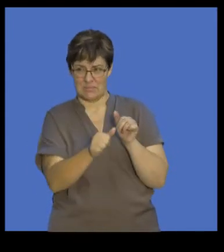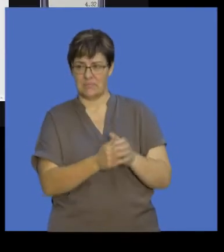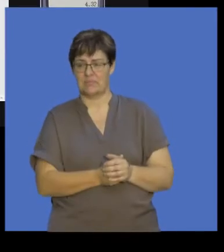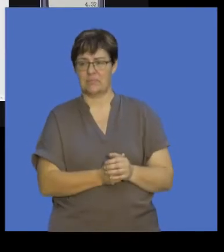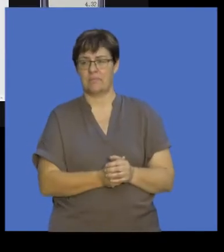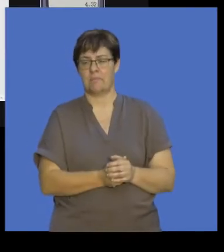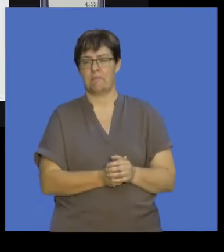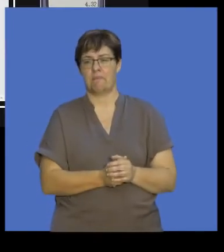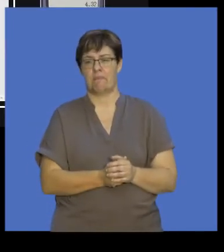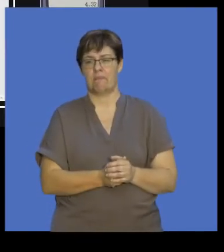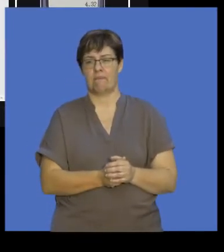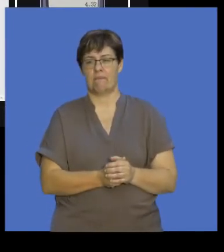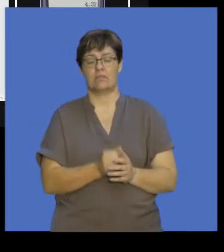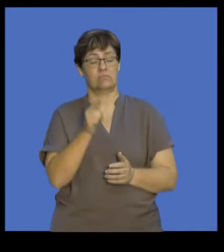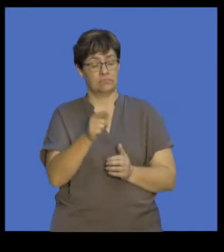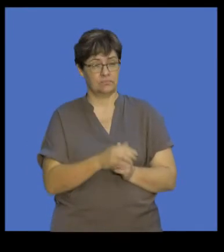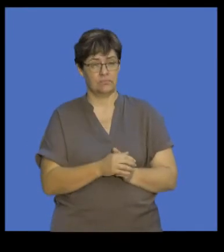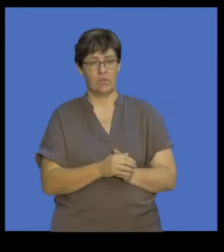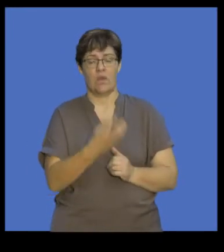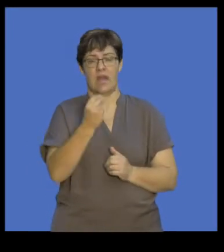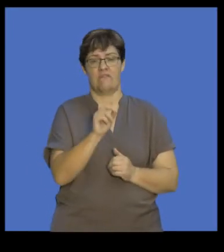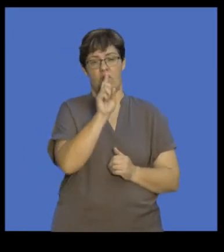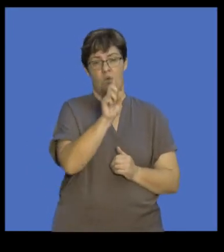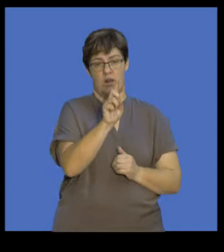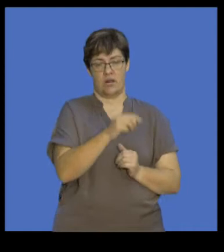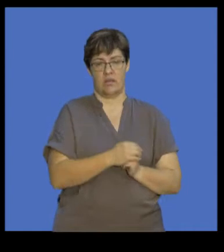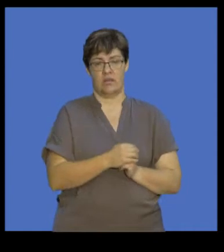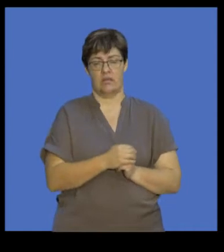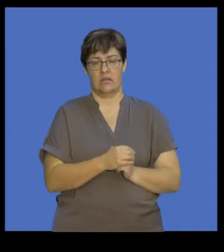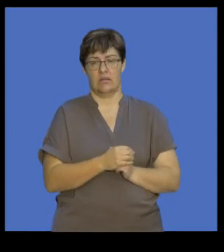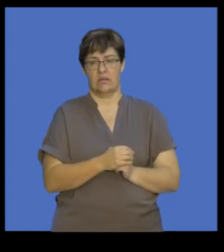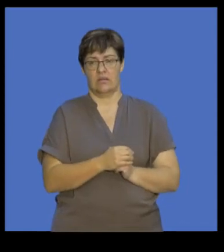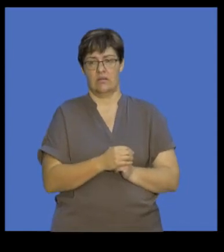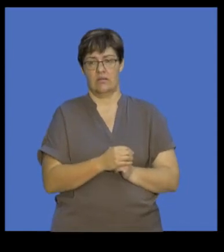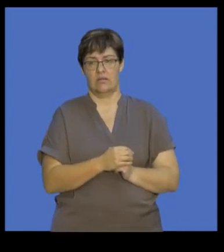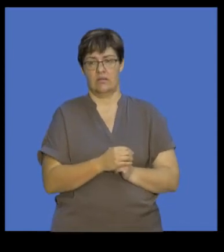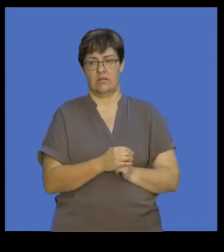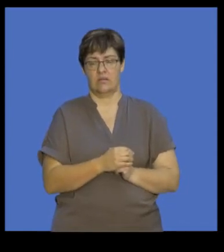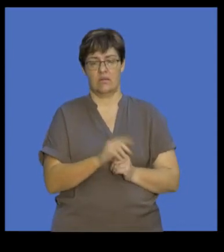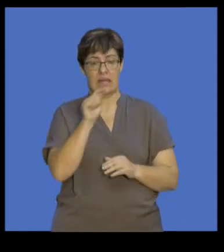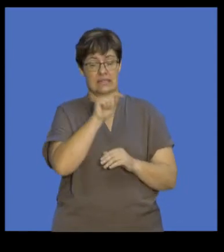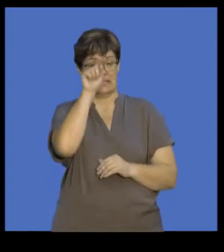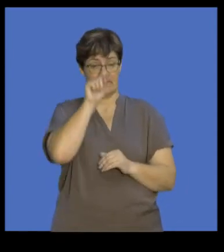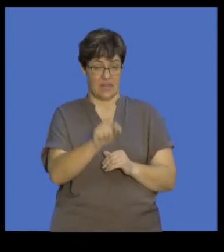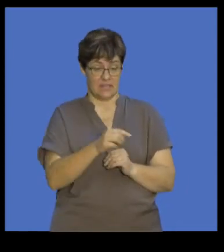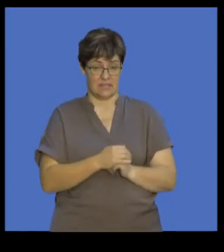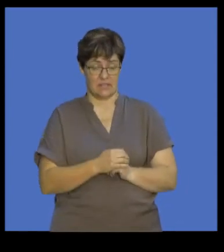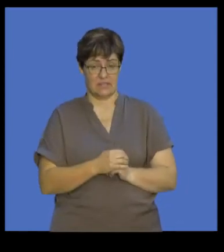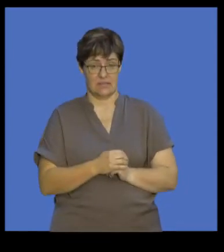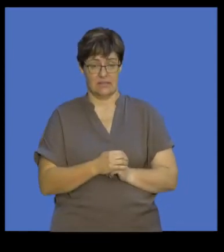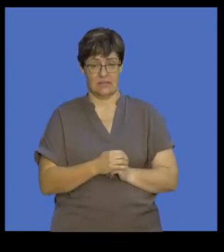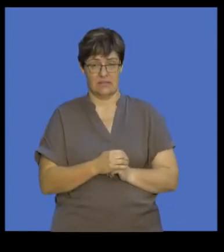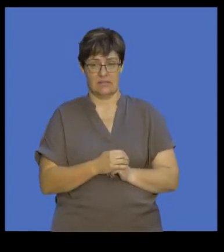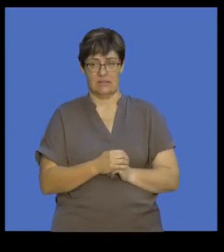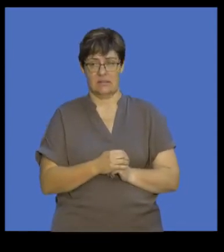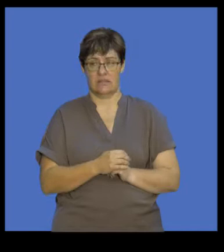better understand this. Right, so in this case, we've got 1, okay, divided